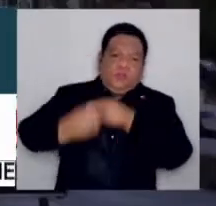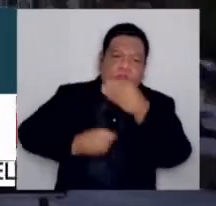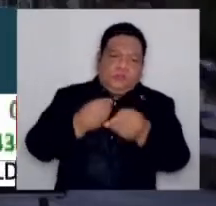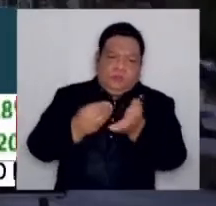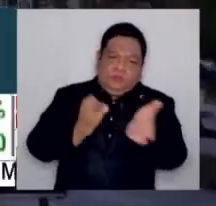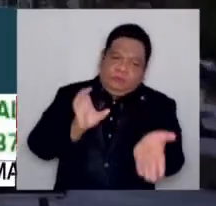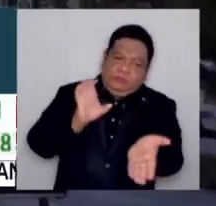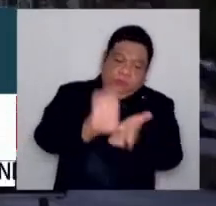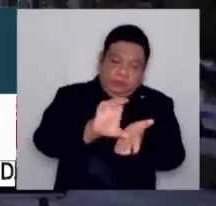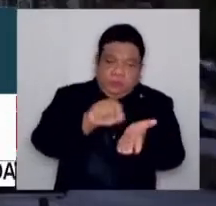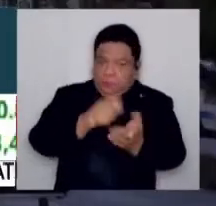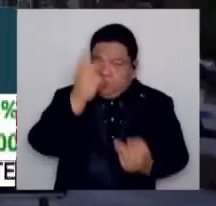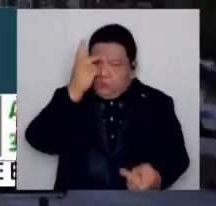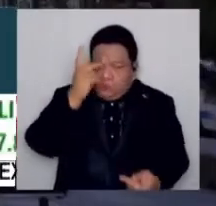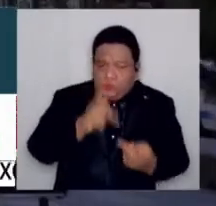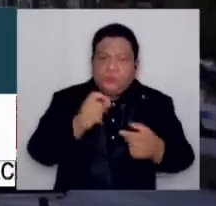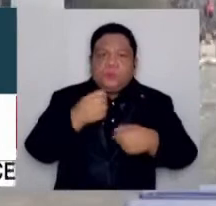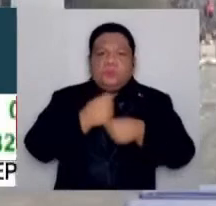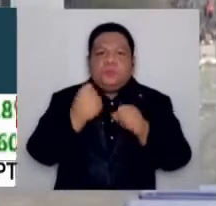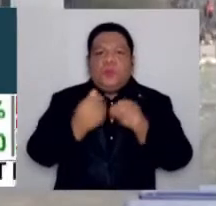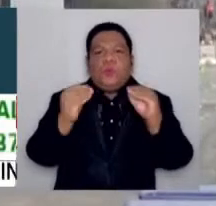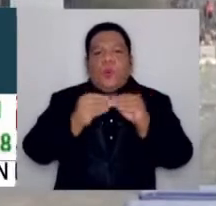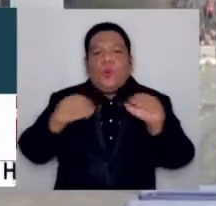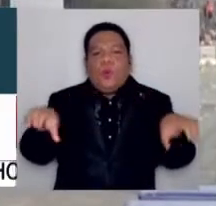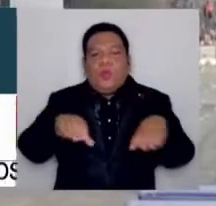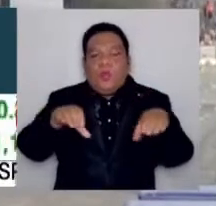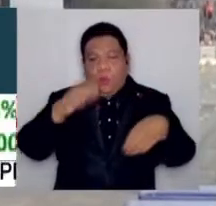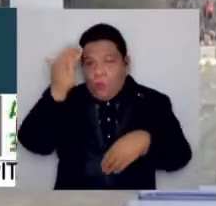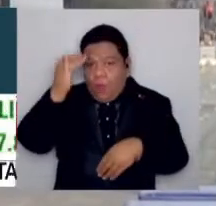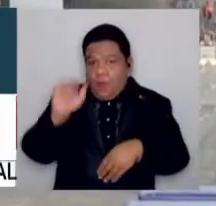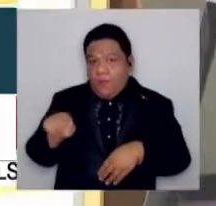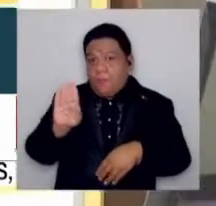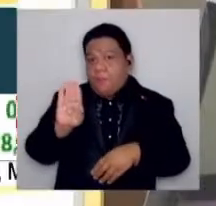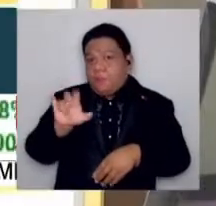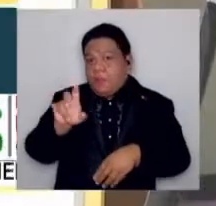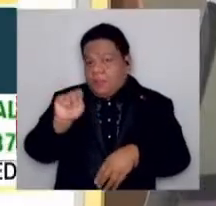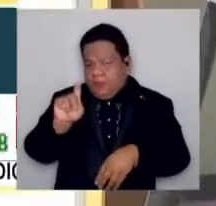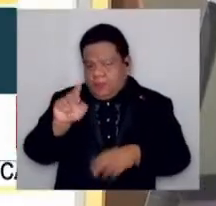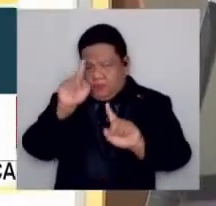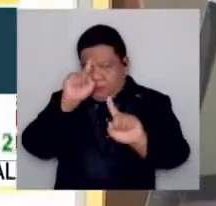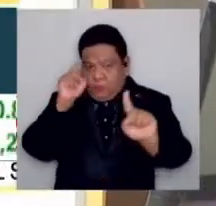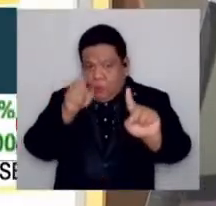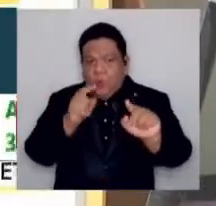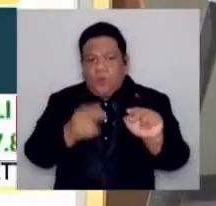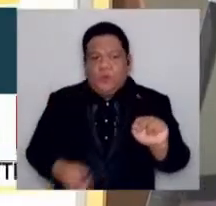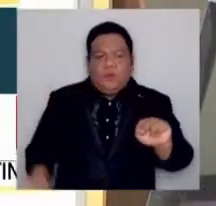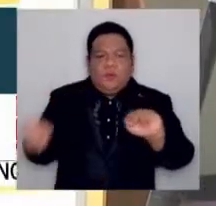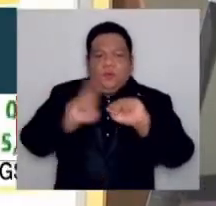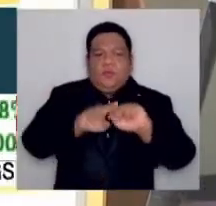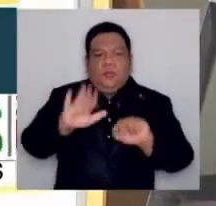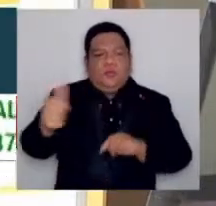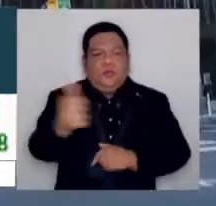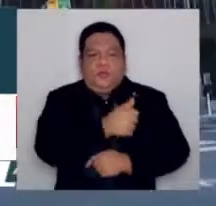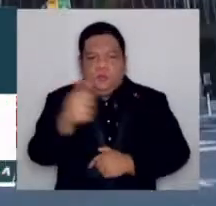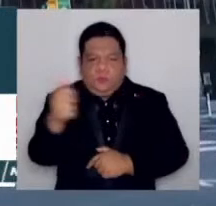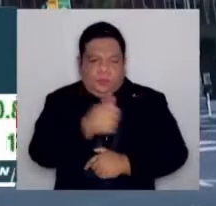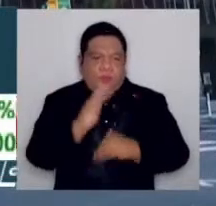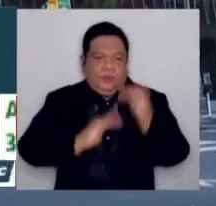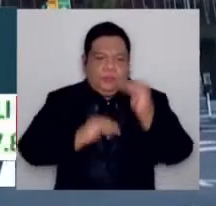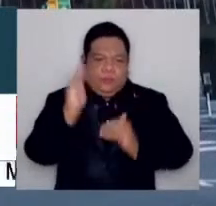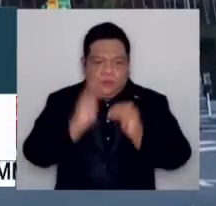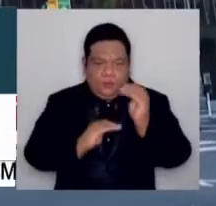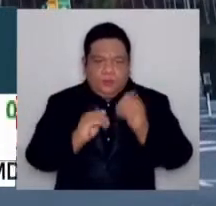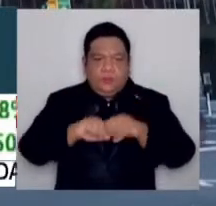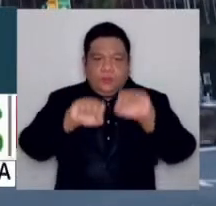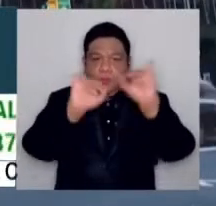will create millions of jobs as the Biden administration undertakes the biggest ever upgrade of America's transportation infrastructure.